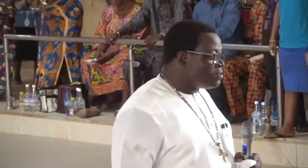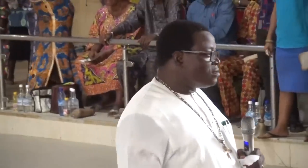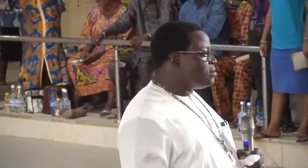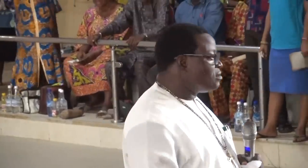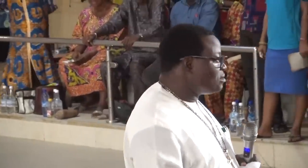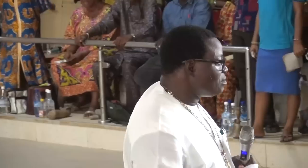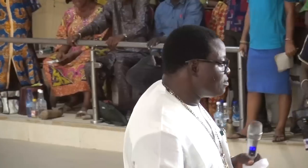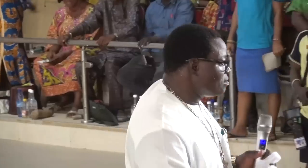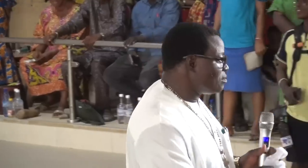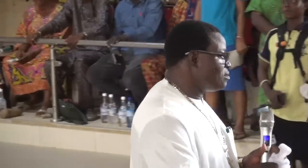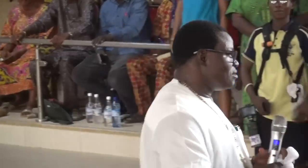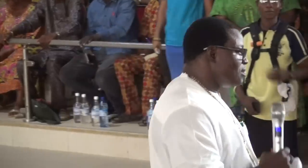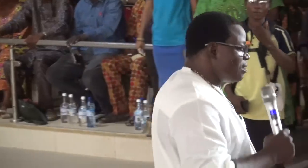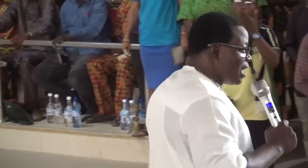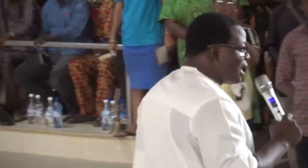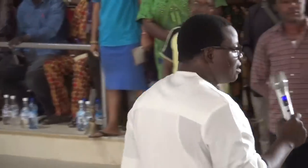loving